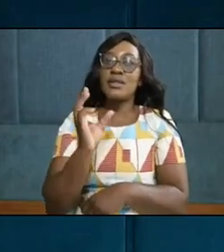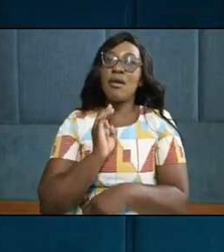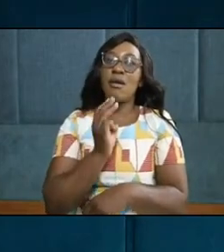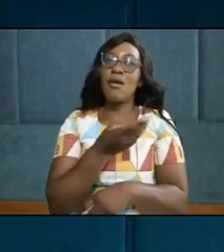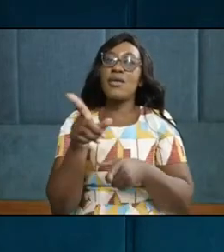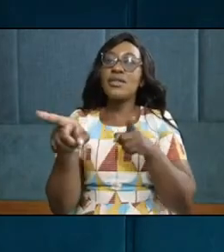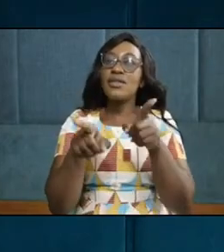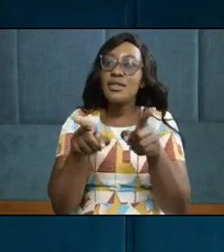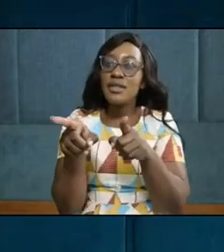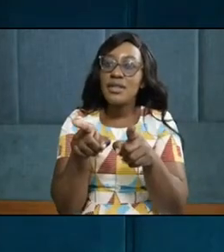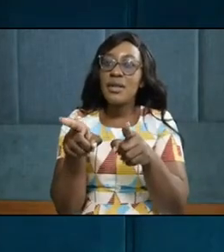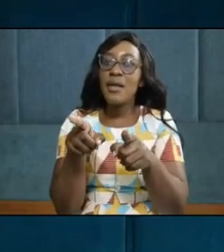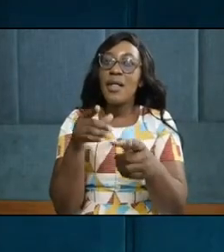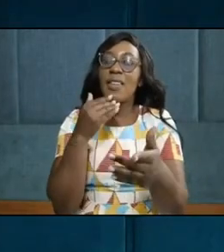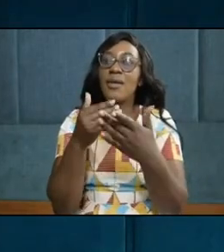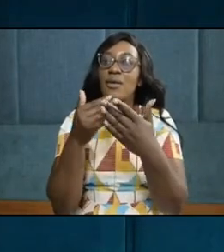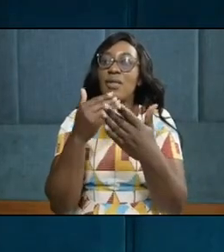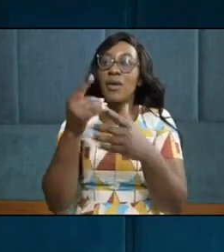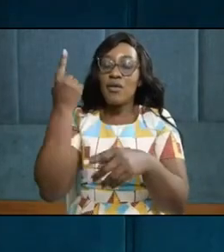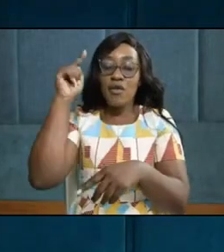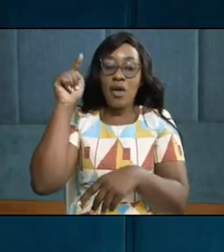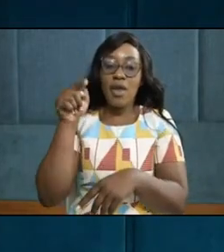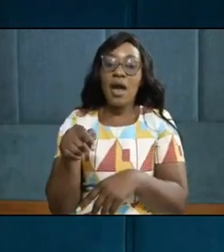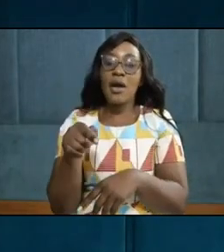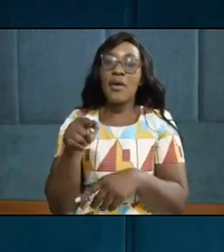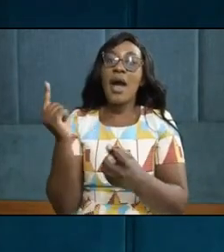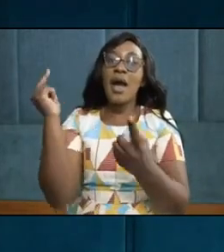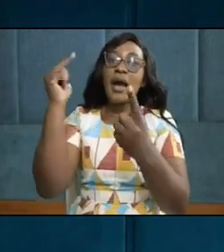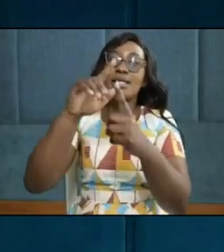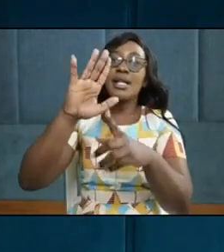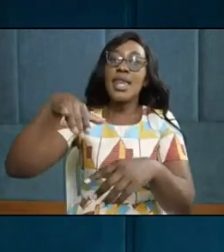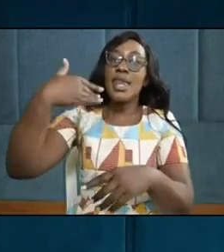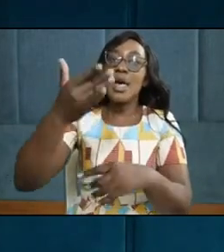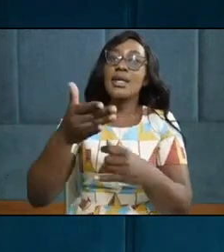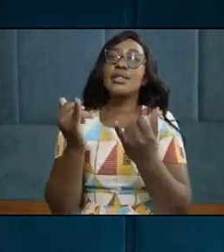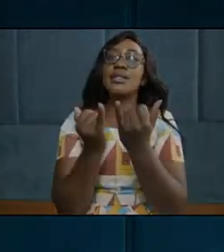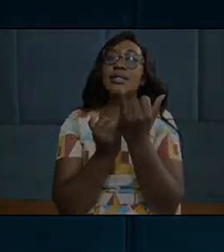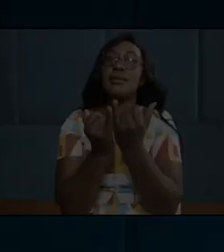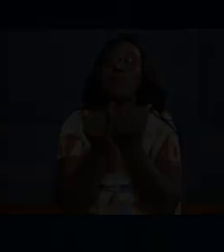now, till next Sabbath. Bye.